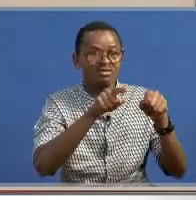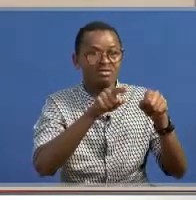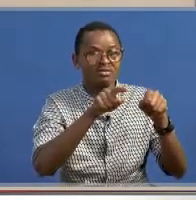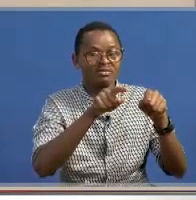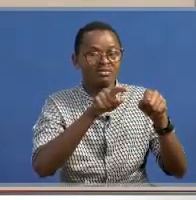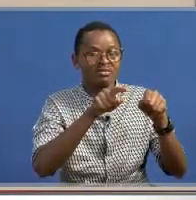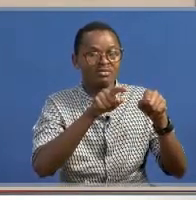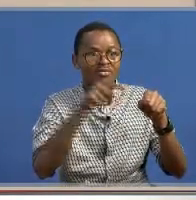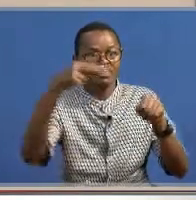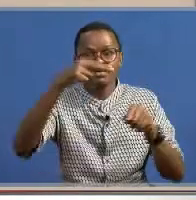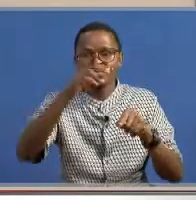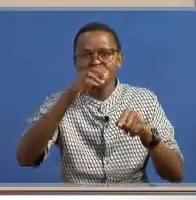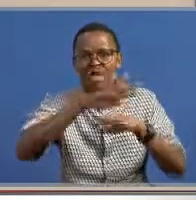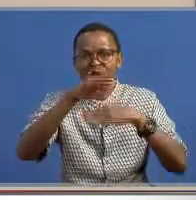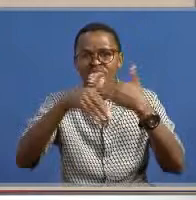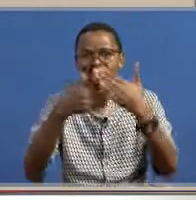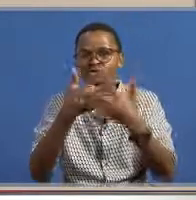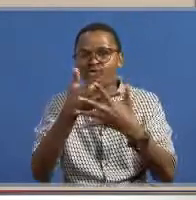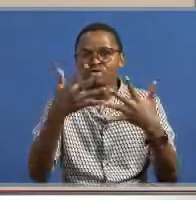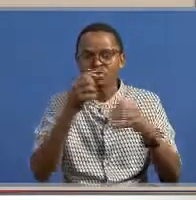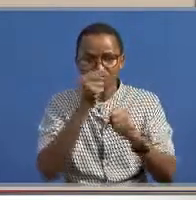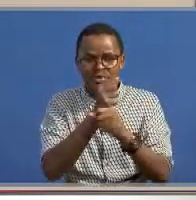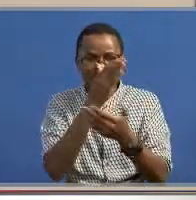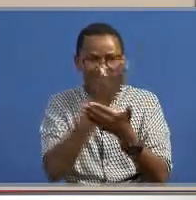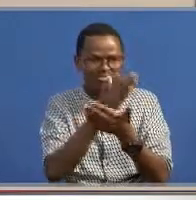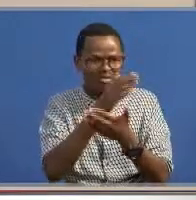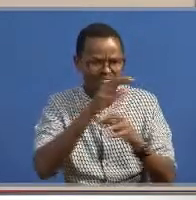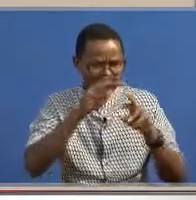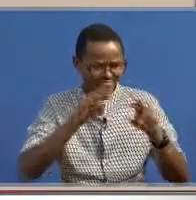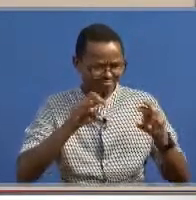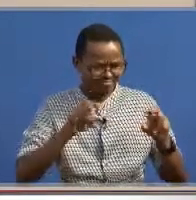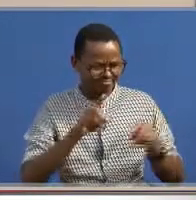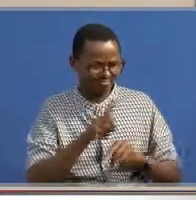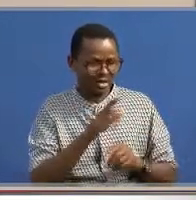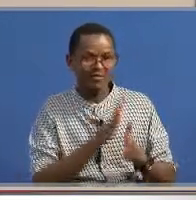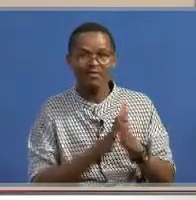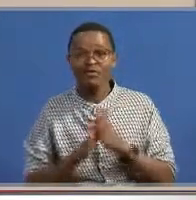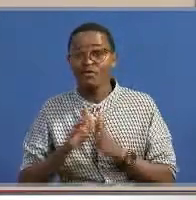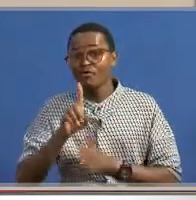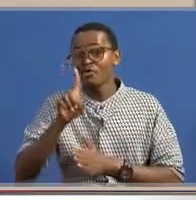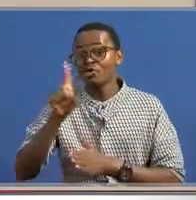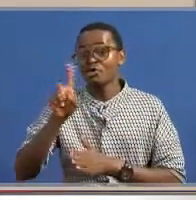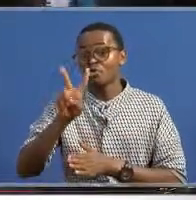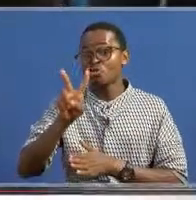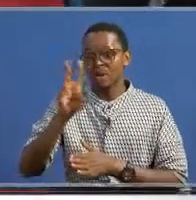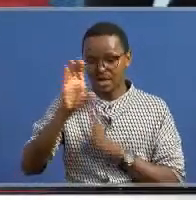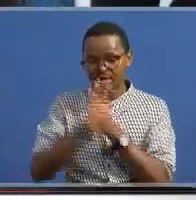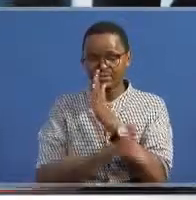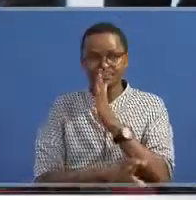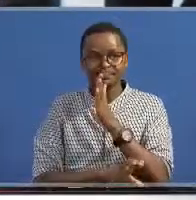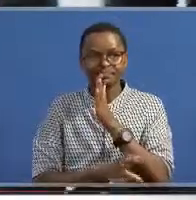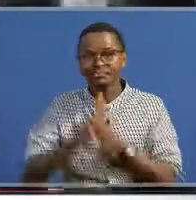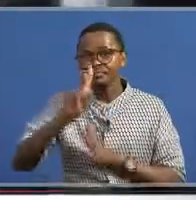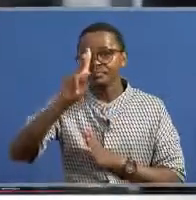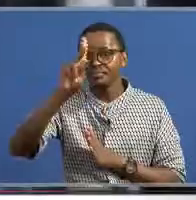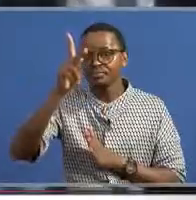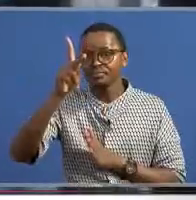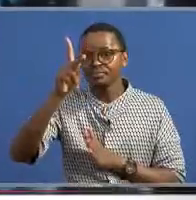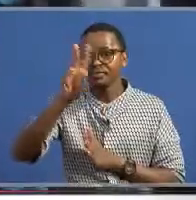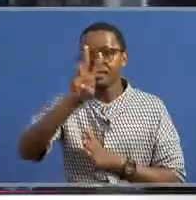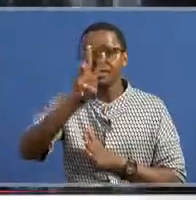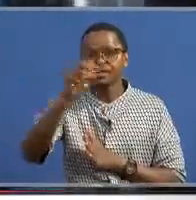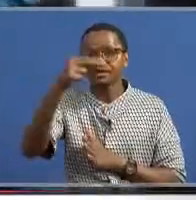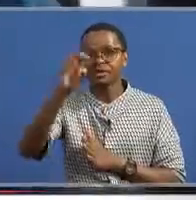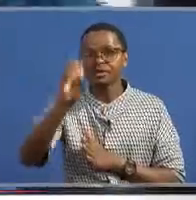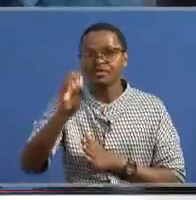whole purpose is to make sure that we assess the level of preparedness for those 2 countries. Meanwhile, in Kenya,